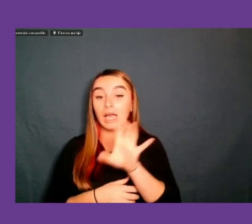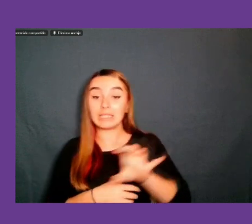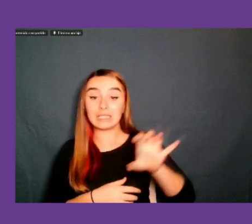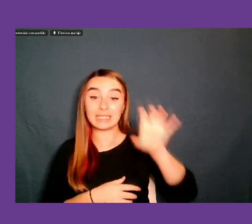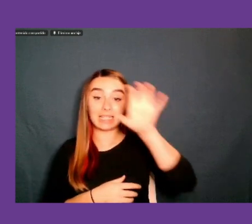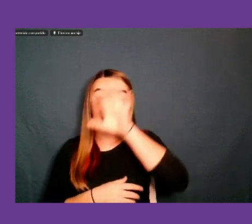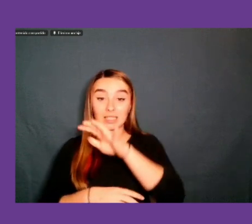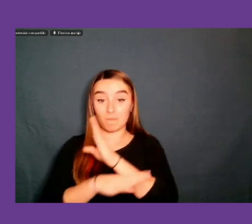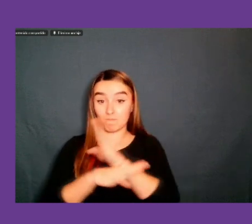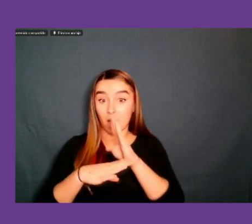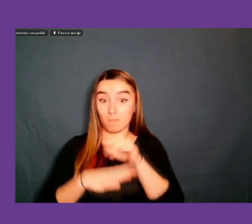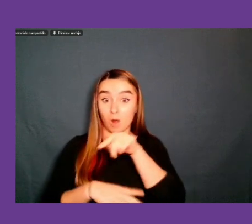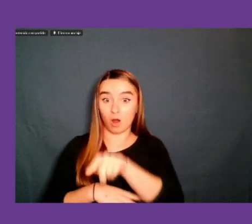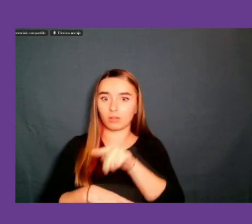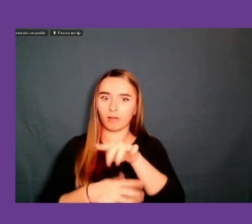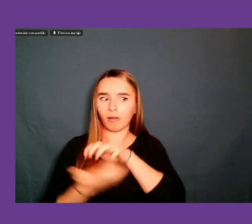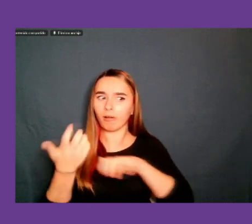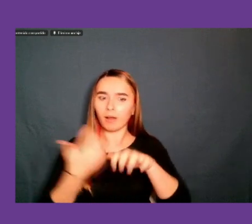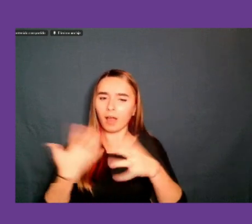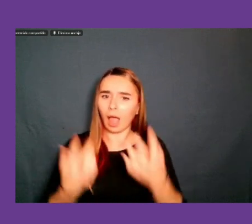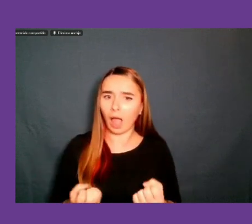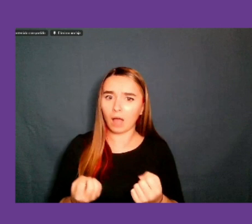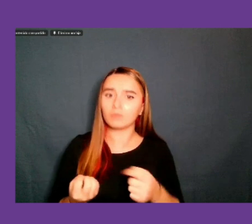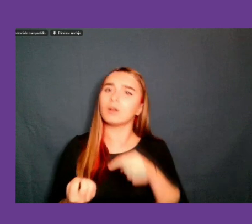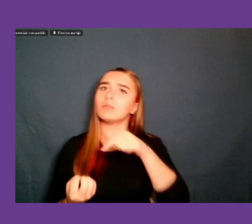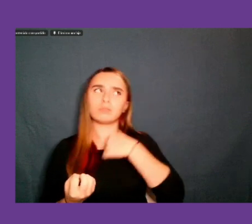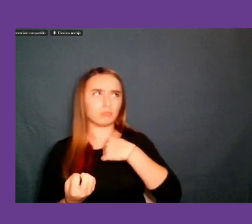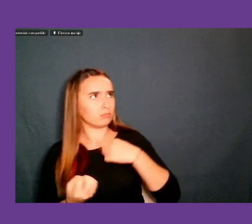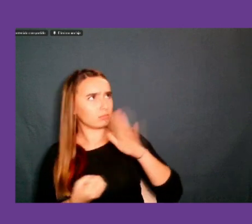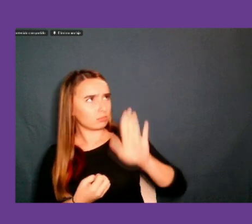discover any conflict, they are entitled to ask for